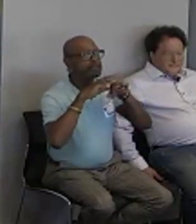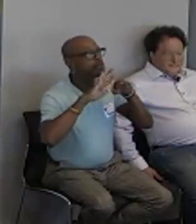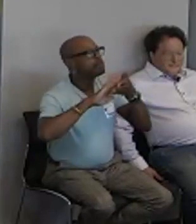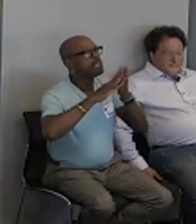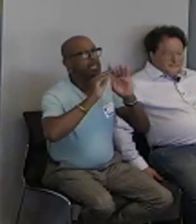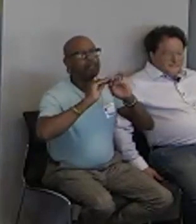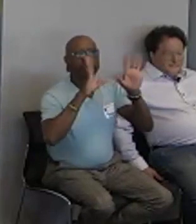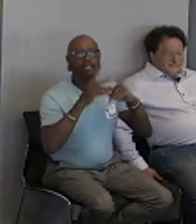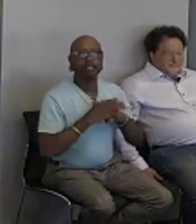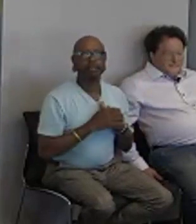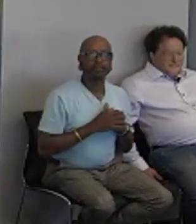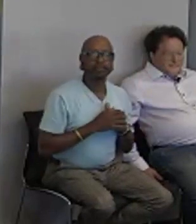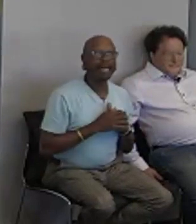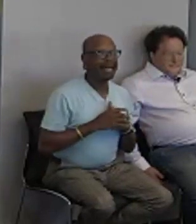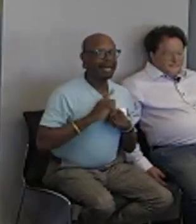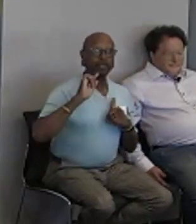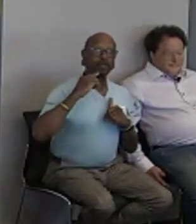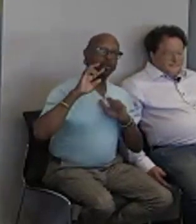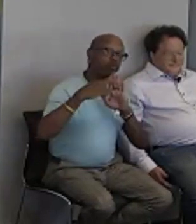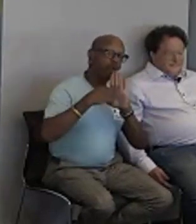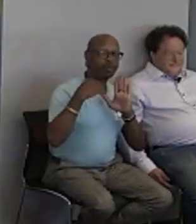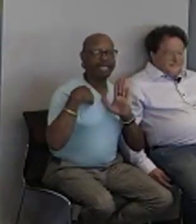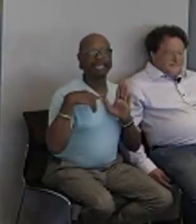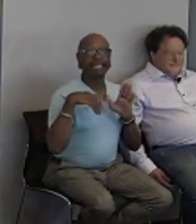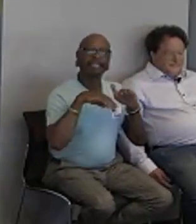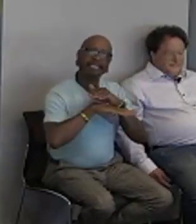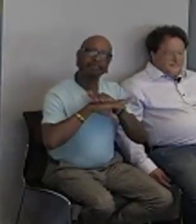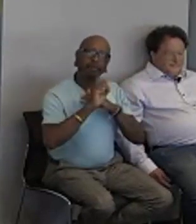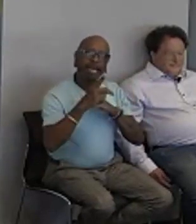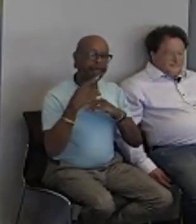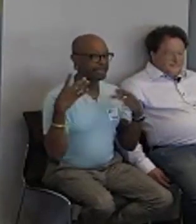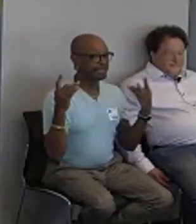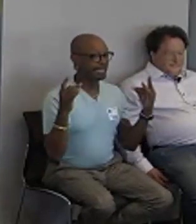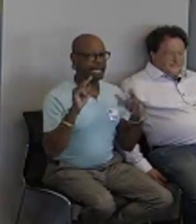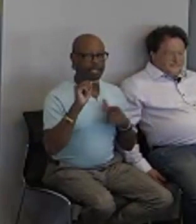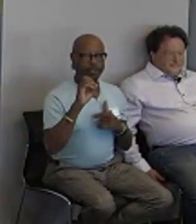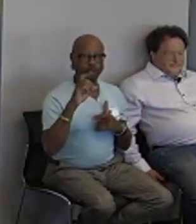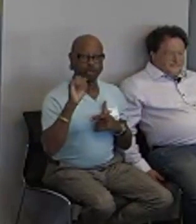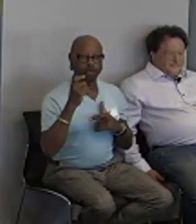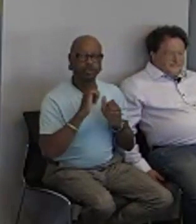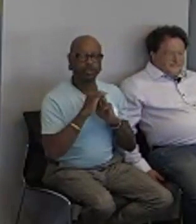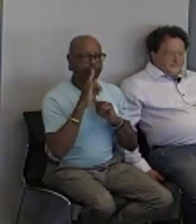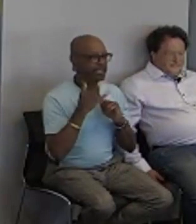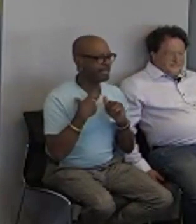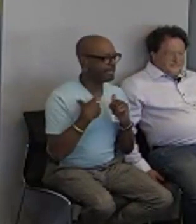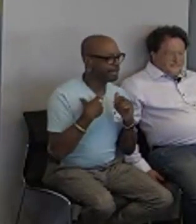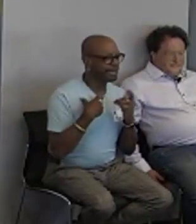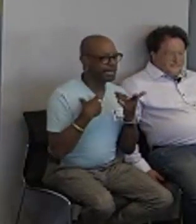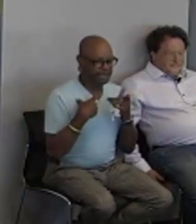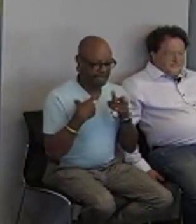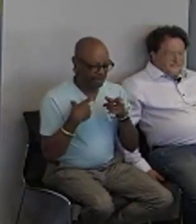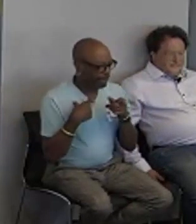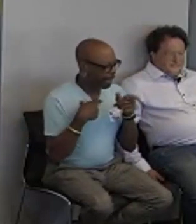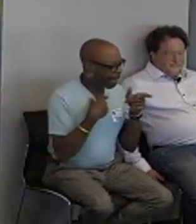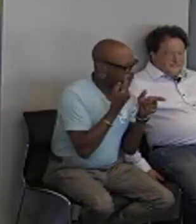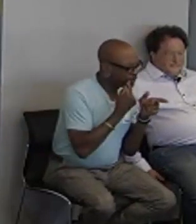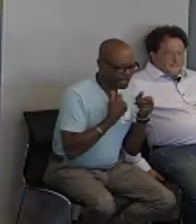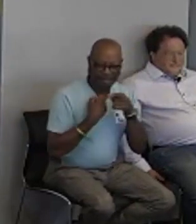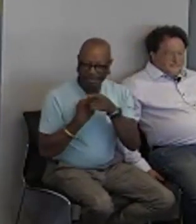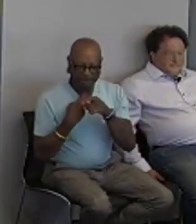It highlighted the critical role that accessible maps and tactile tools play with bridging the gaps to